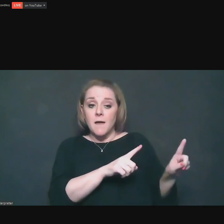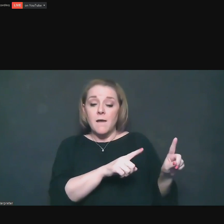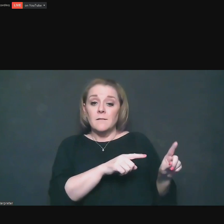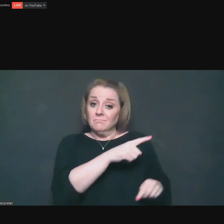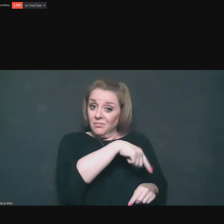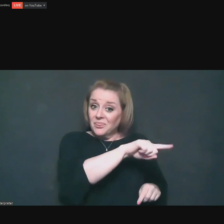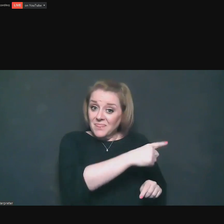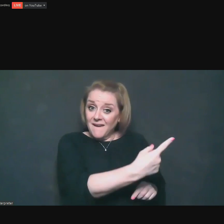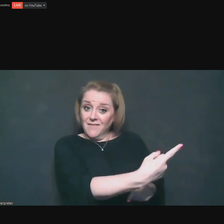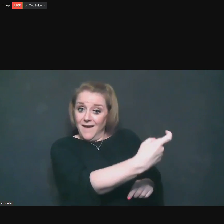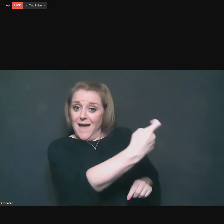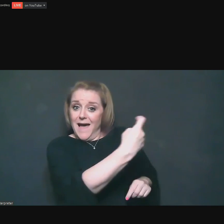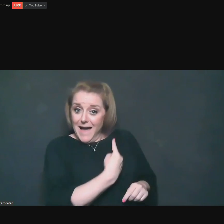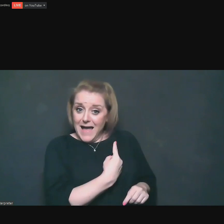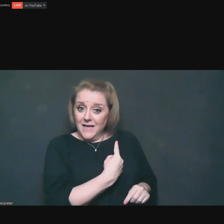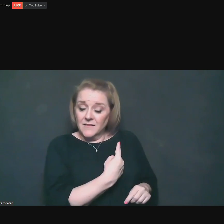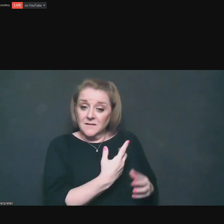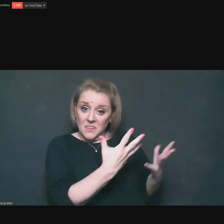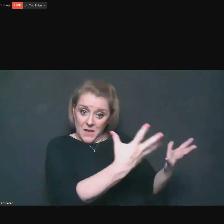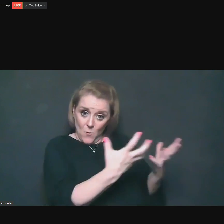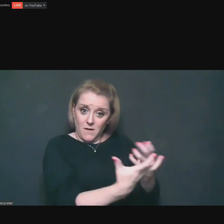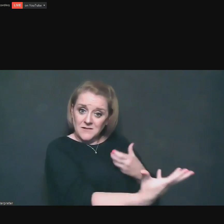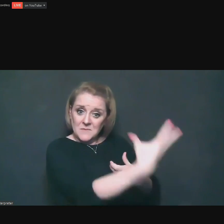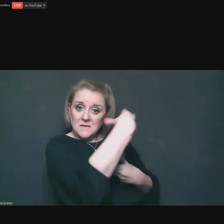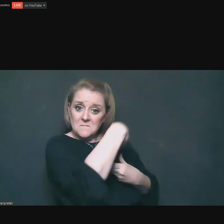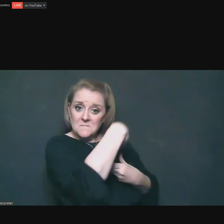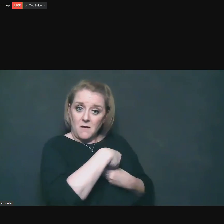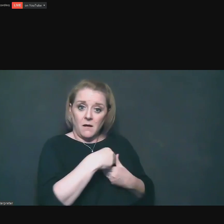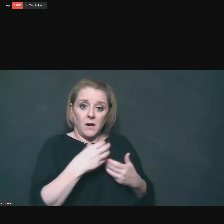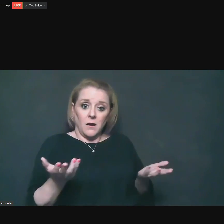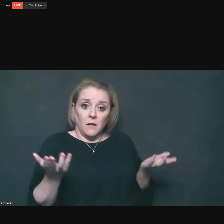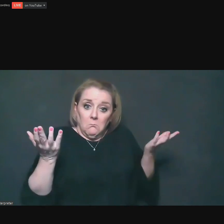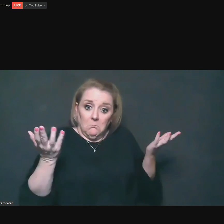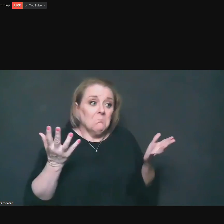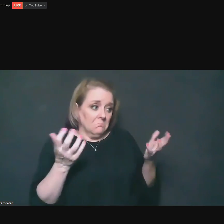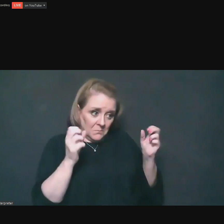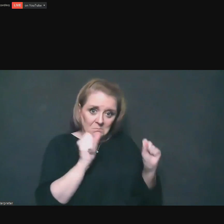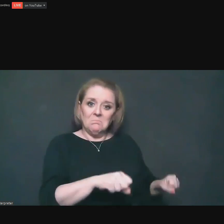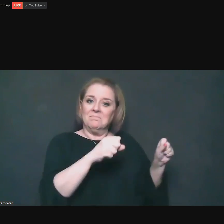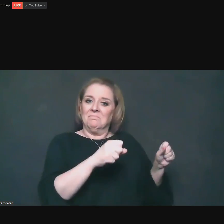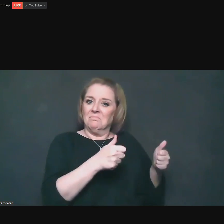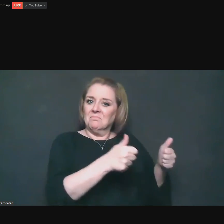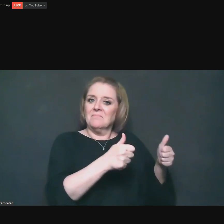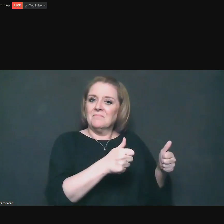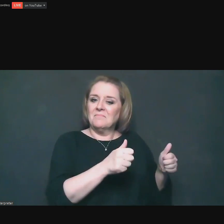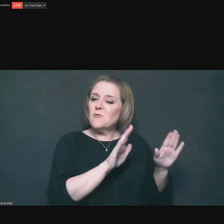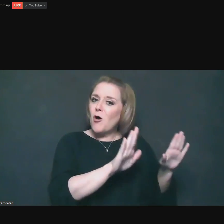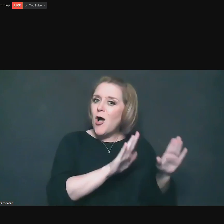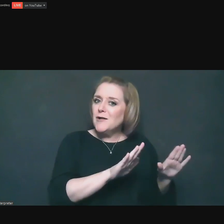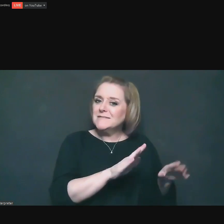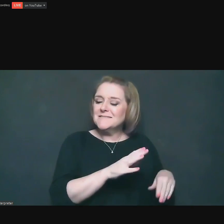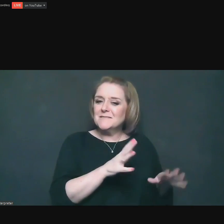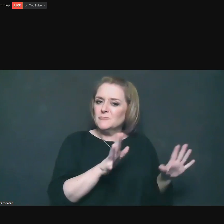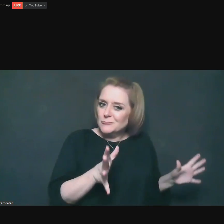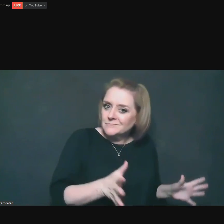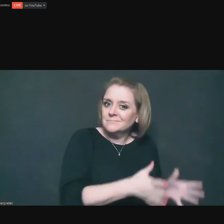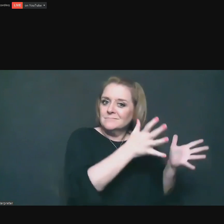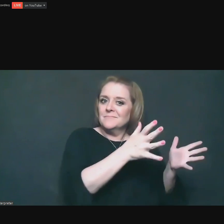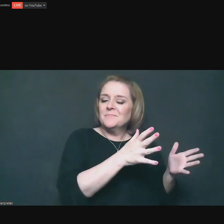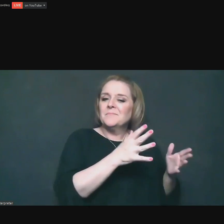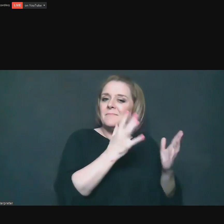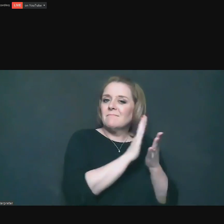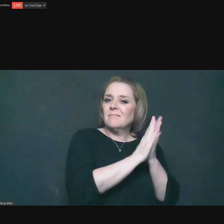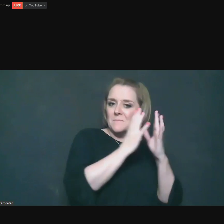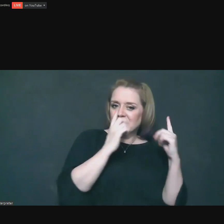asked, more so because they've asked, they want to be a part of the Lubbock Safe program, which I think is just an awesome thing to see as it relates to the success we've had